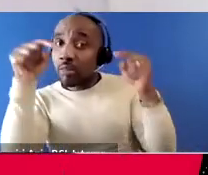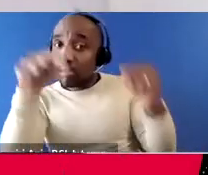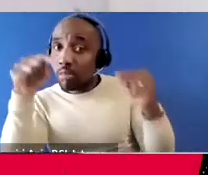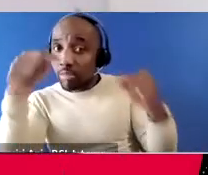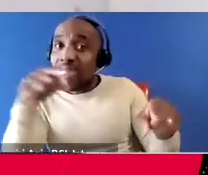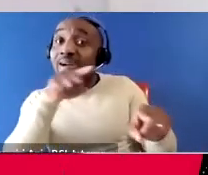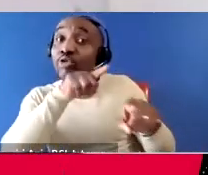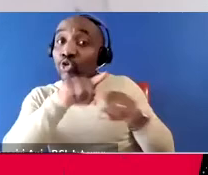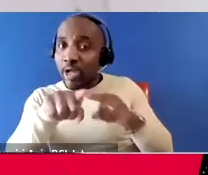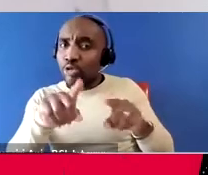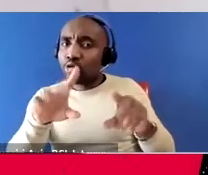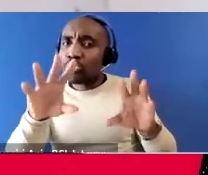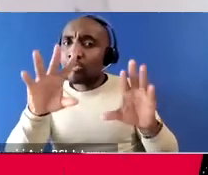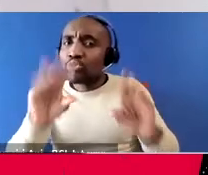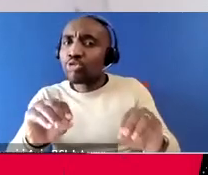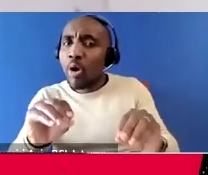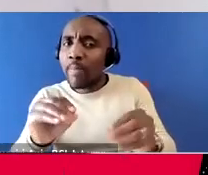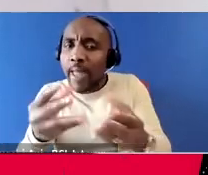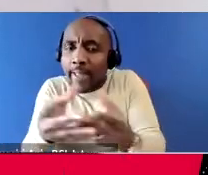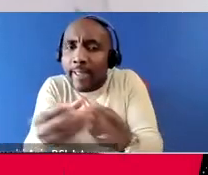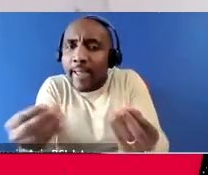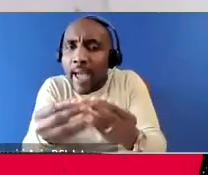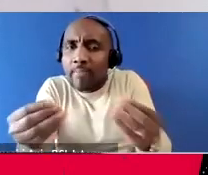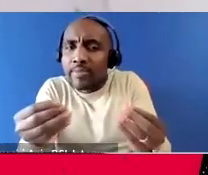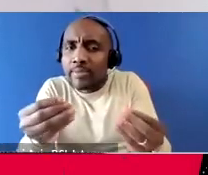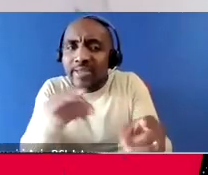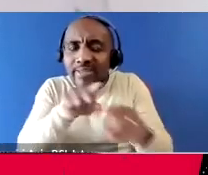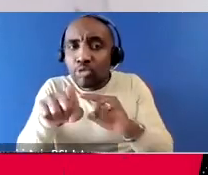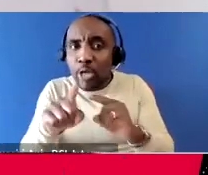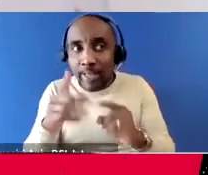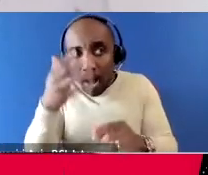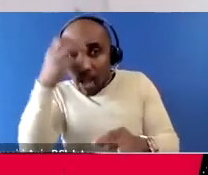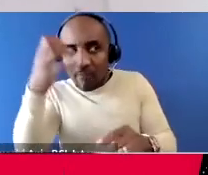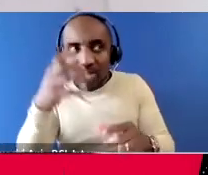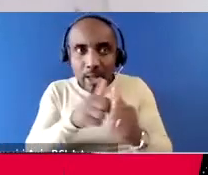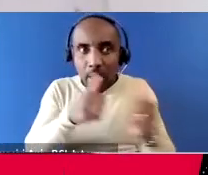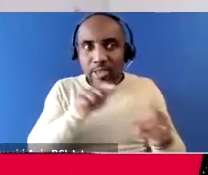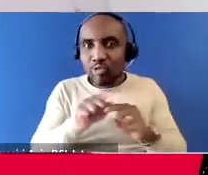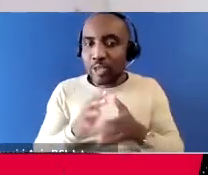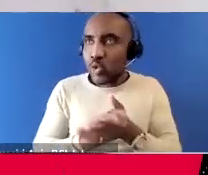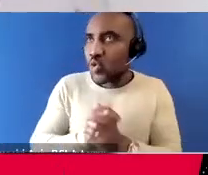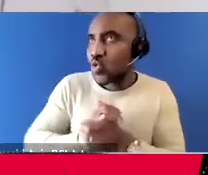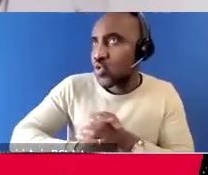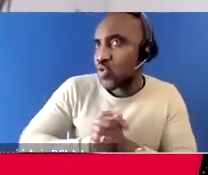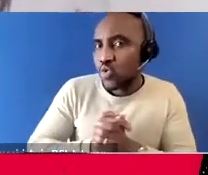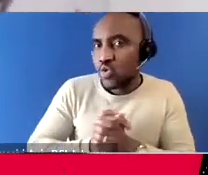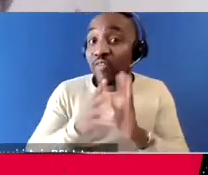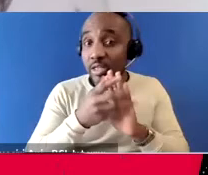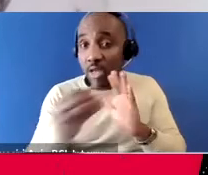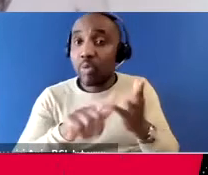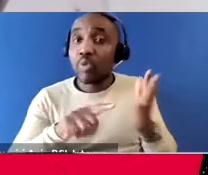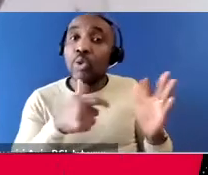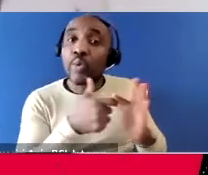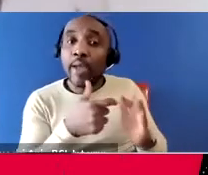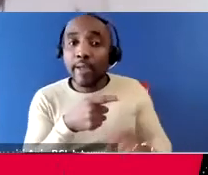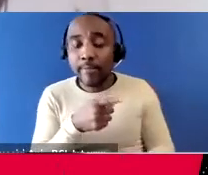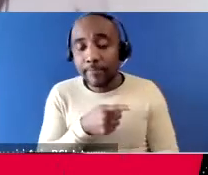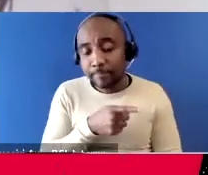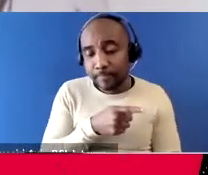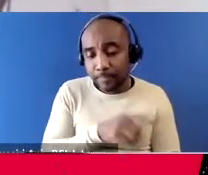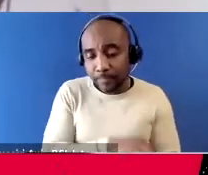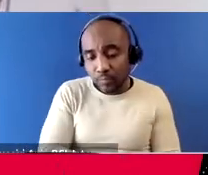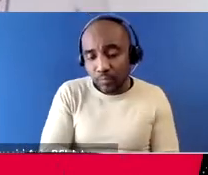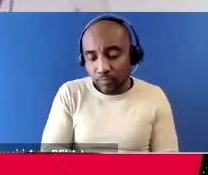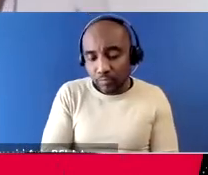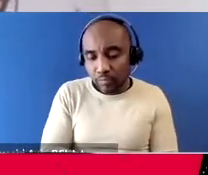the court case that CAAT brought against the government. Nationally, we have this coalition of organisations,